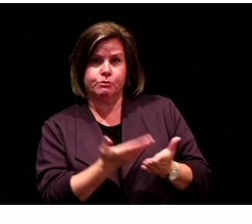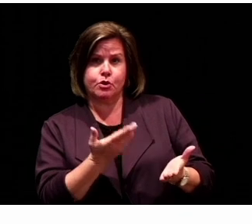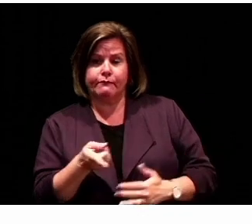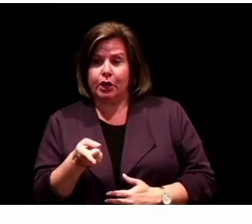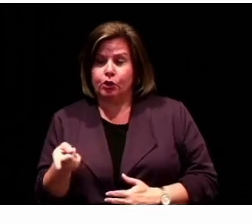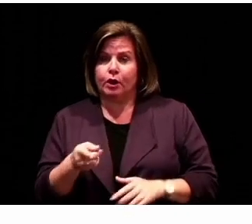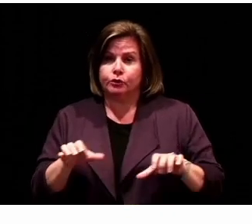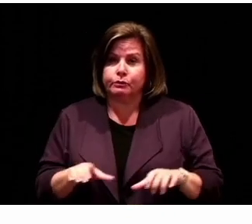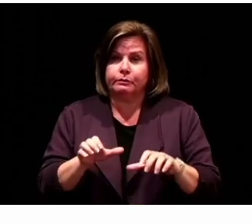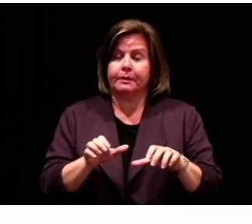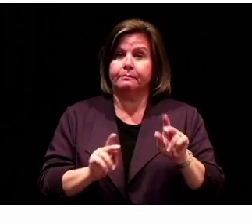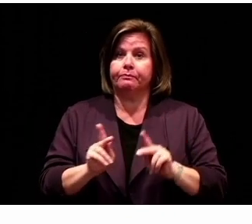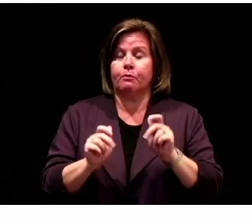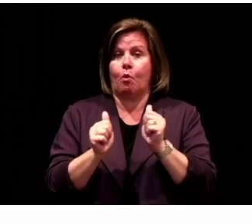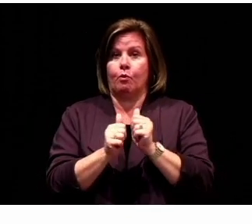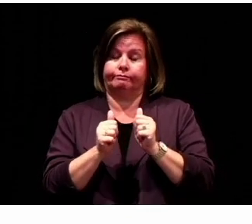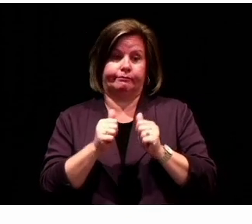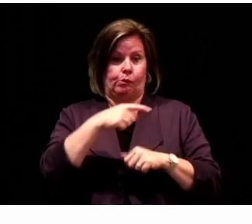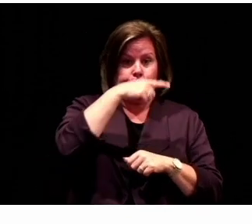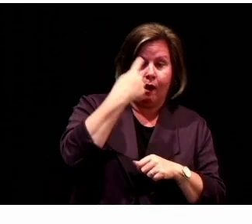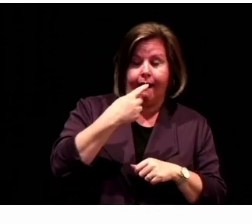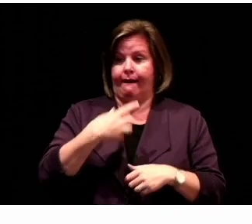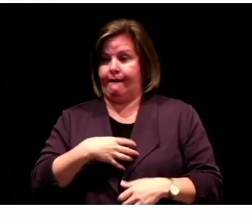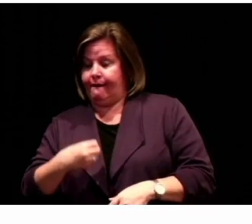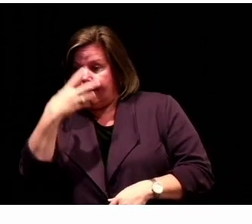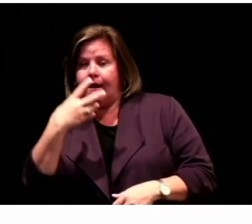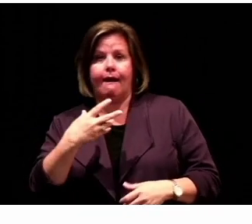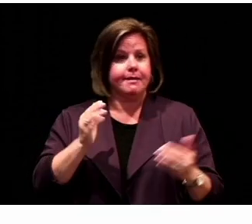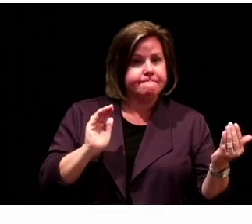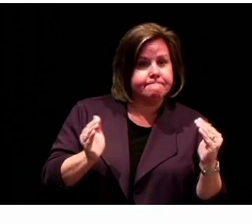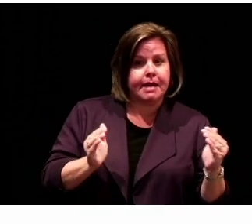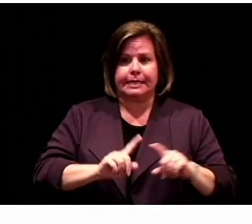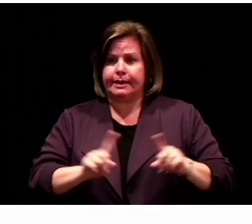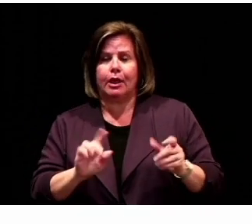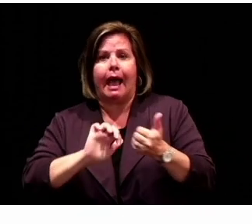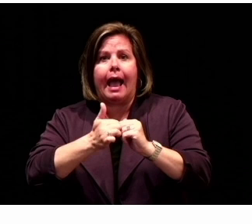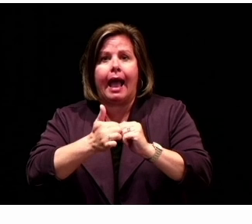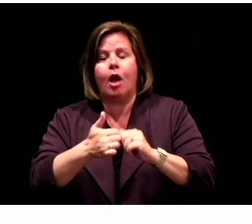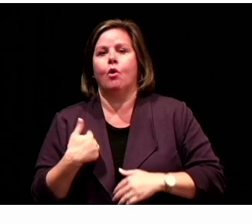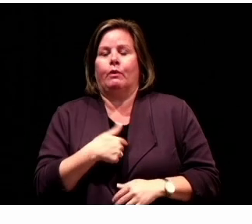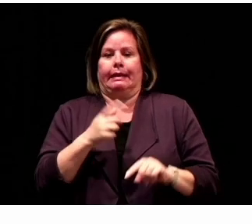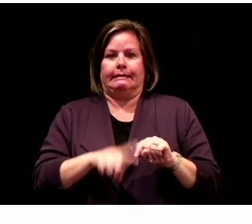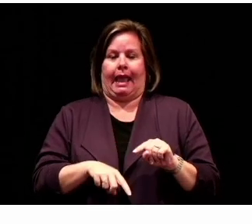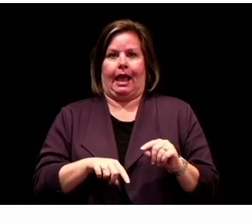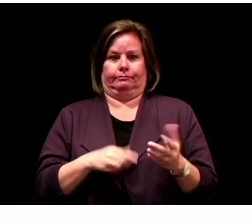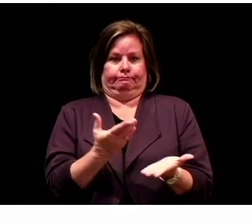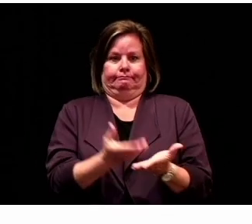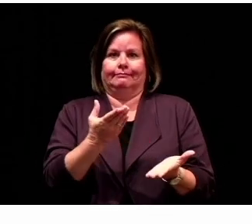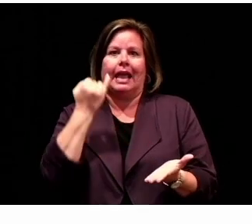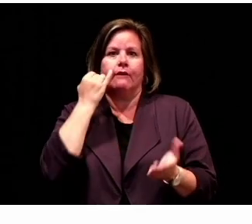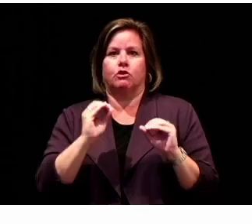your credit report. The problem is when a landlord contracts a third-party company to check the applicant